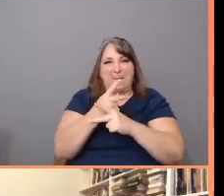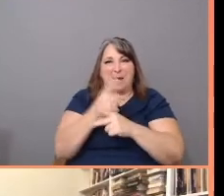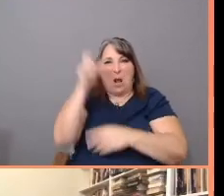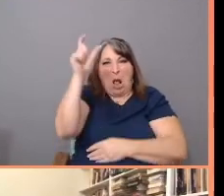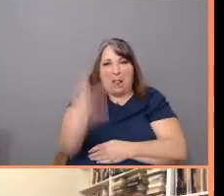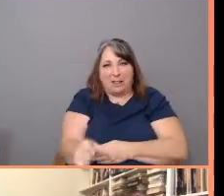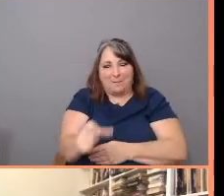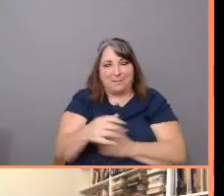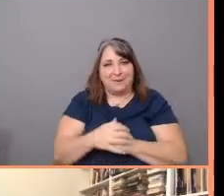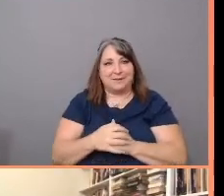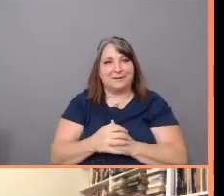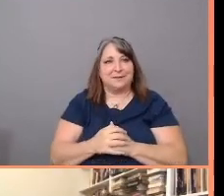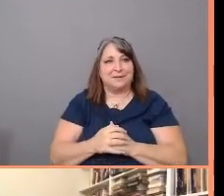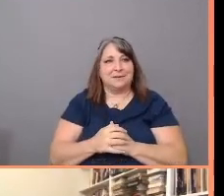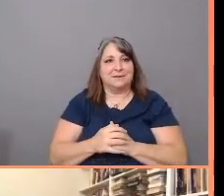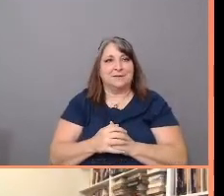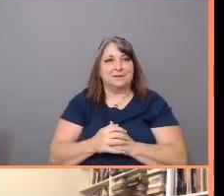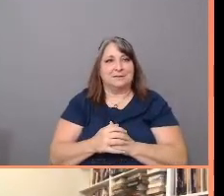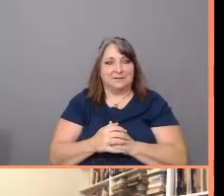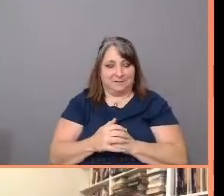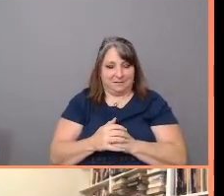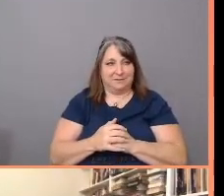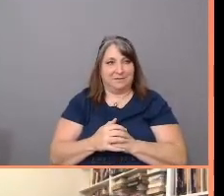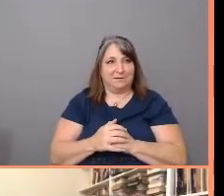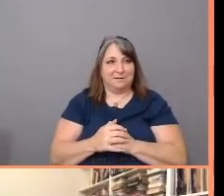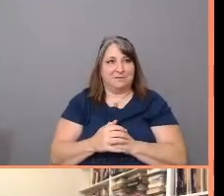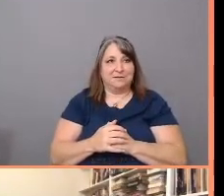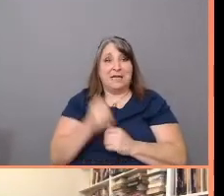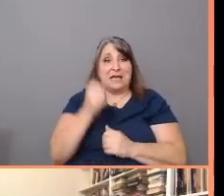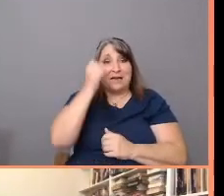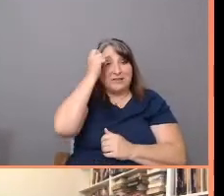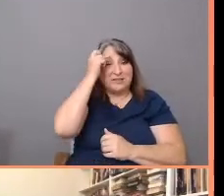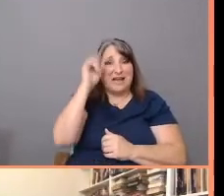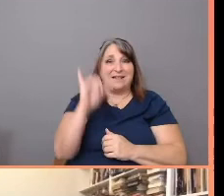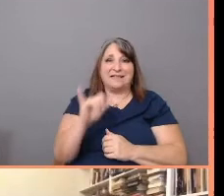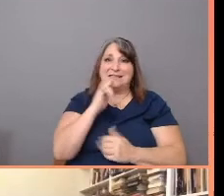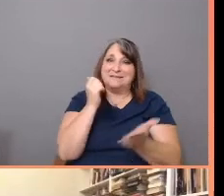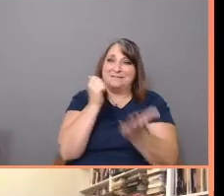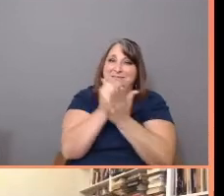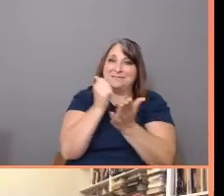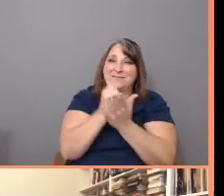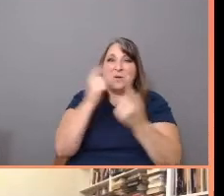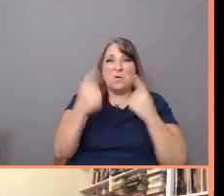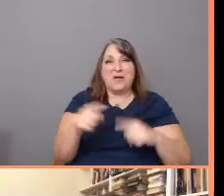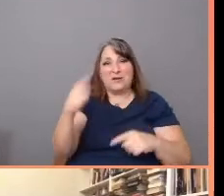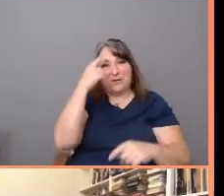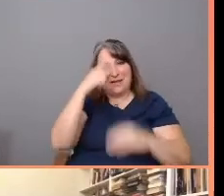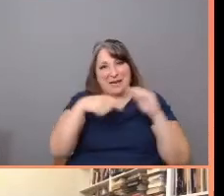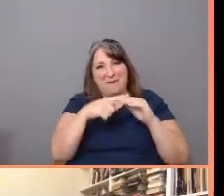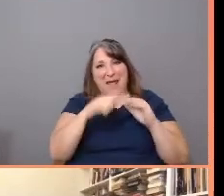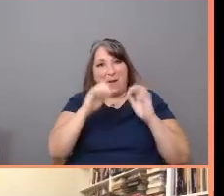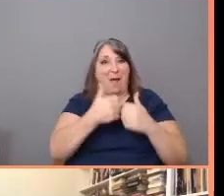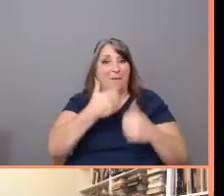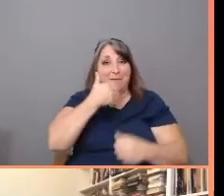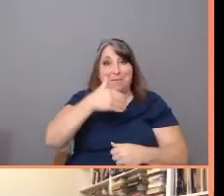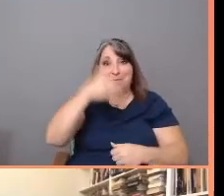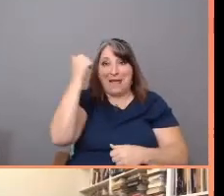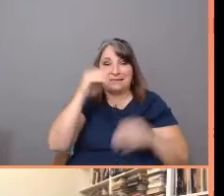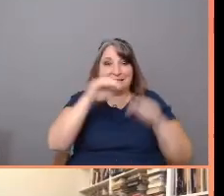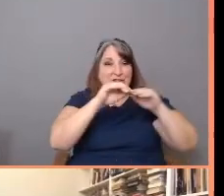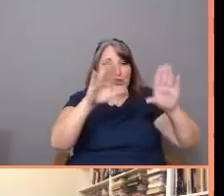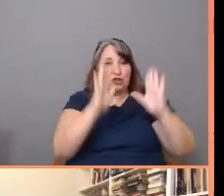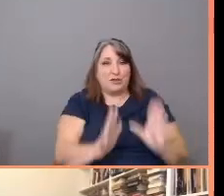again, understanding like this as a little trick for when you're thinking about how to best distribute your